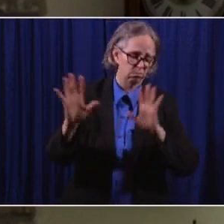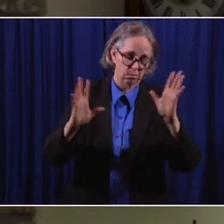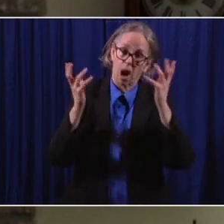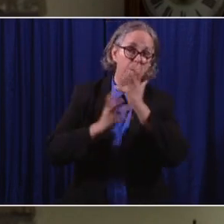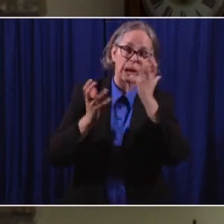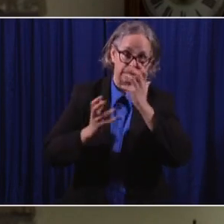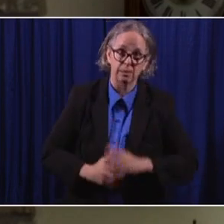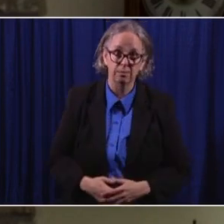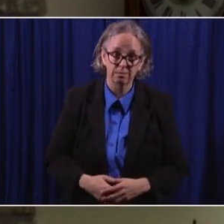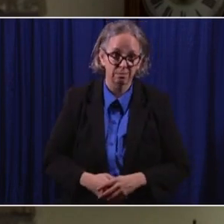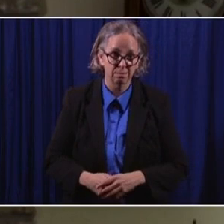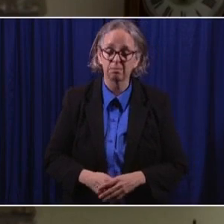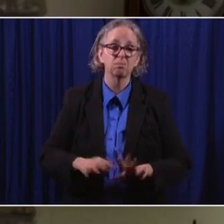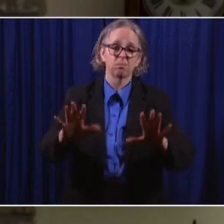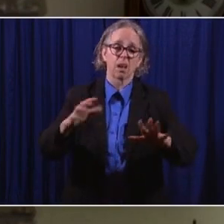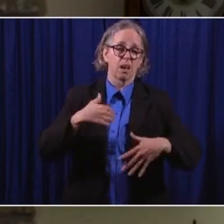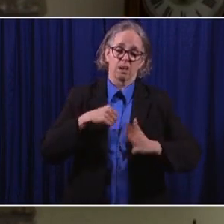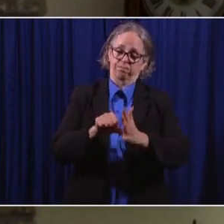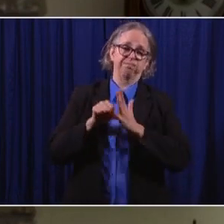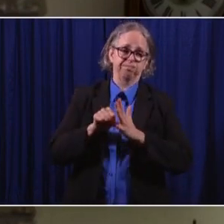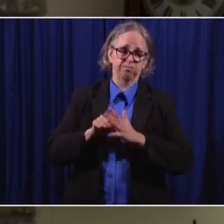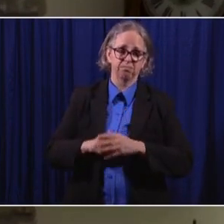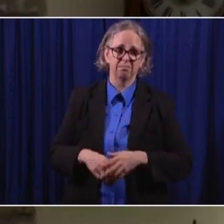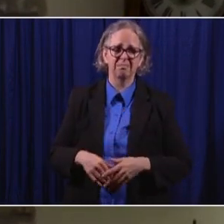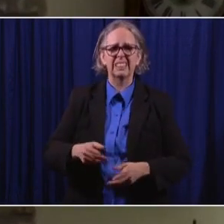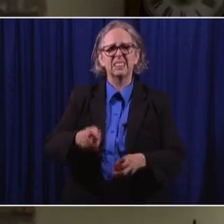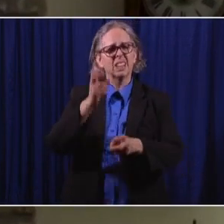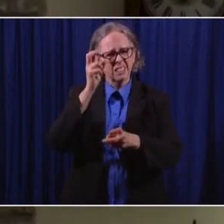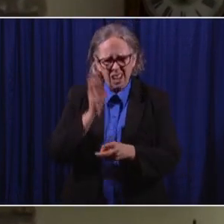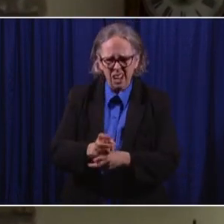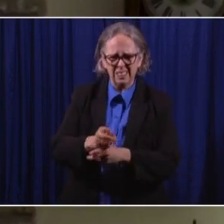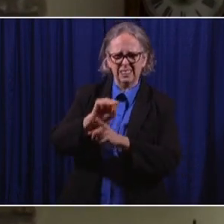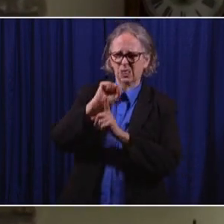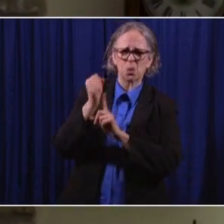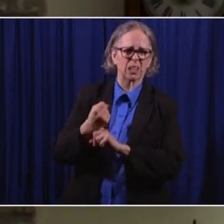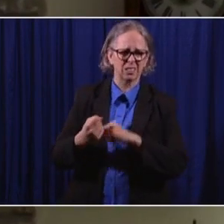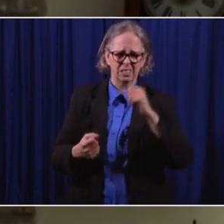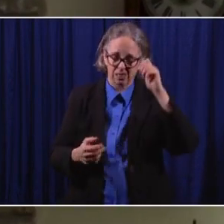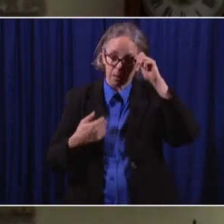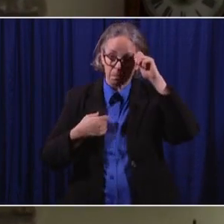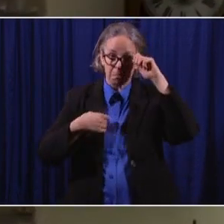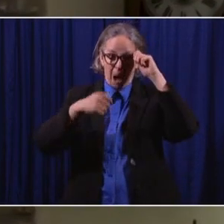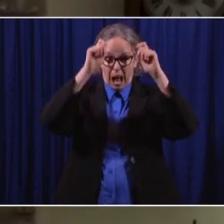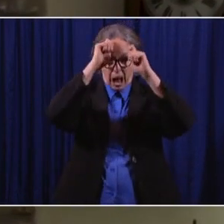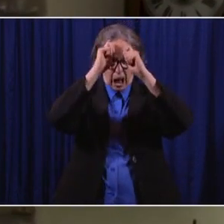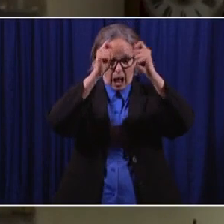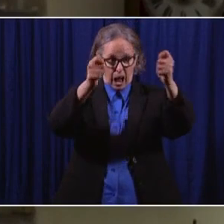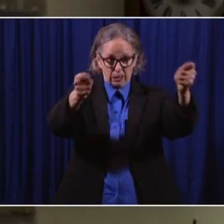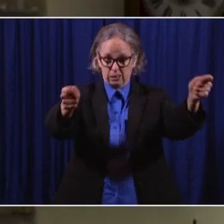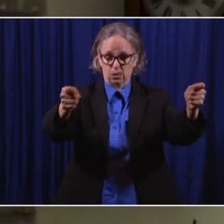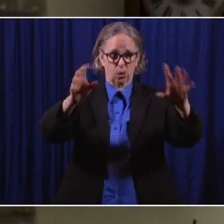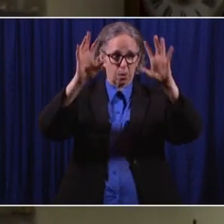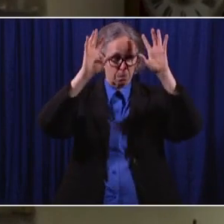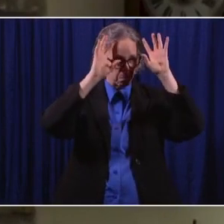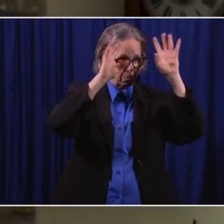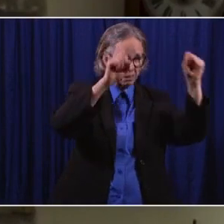in managing a difficult situation. And my hat's off to the superintendents, the principals, the